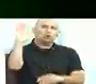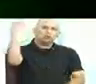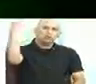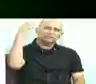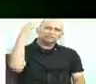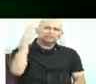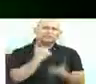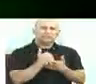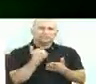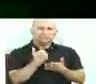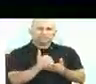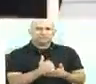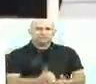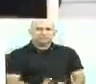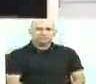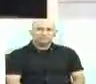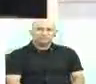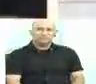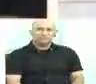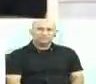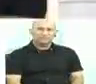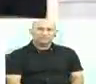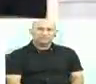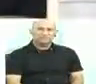grace. Amen.